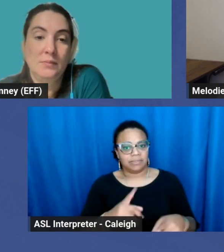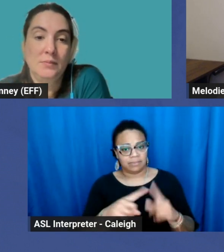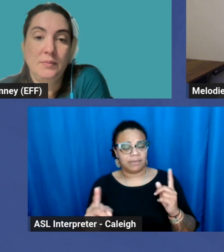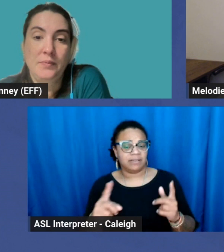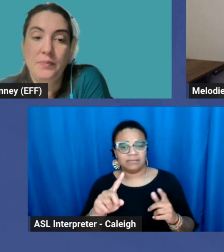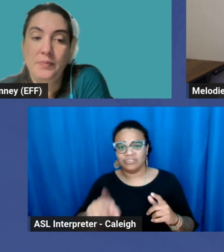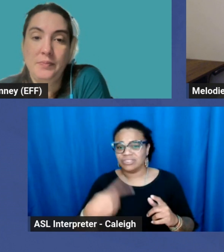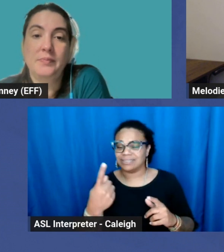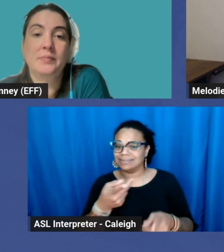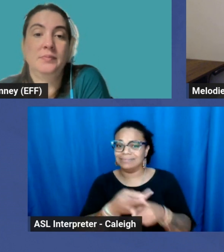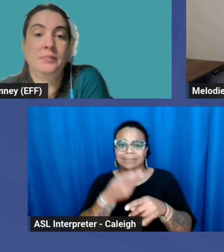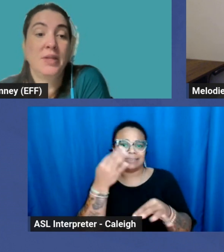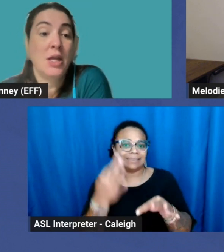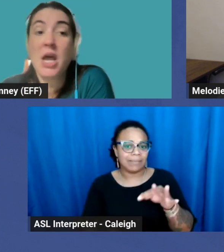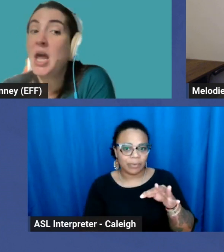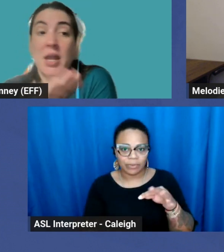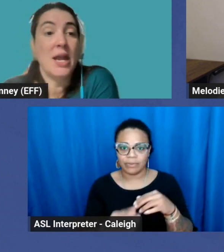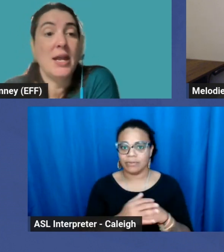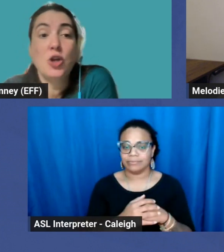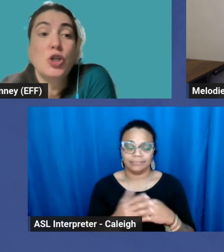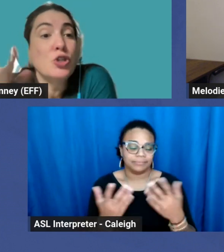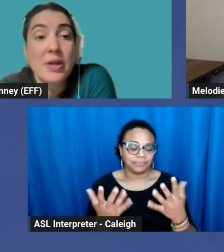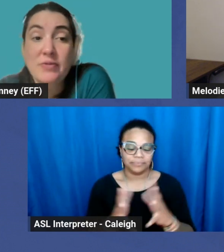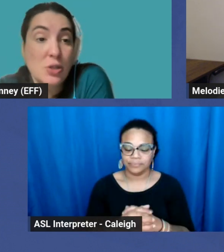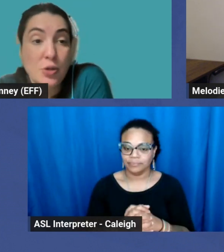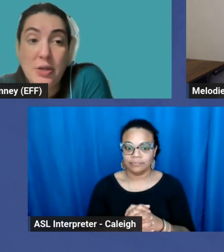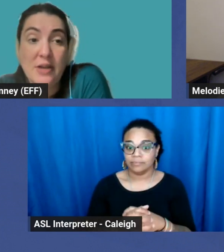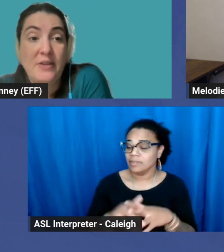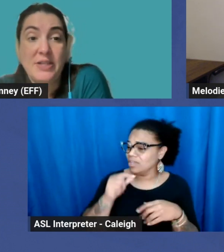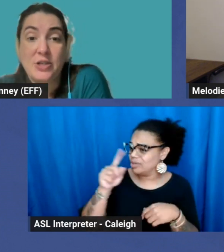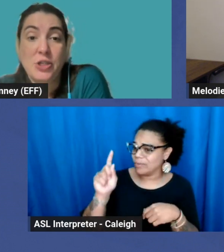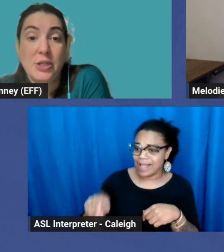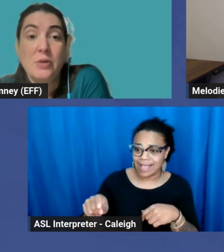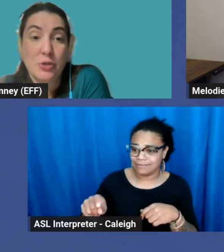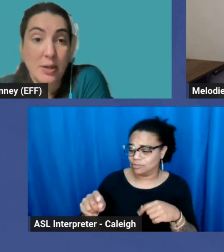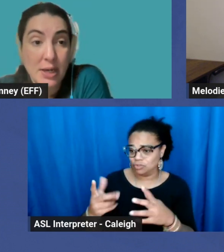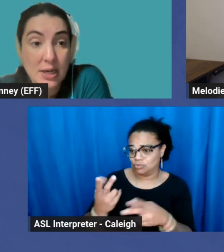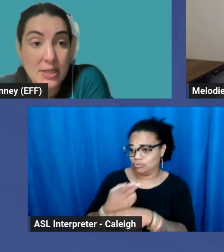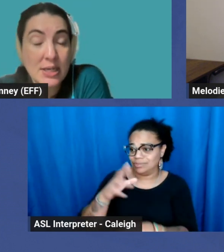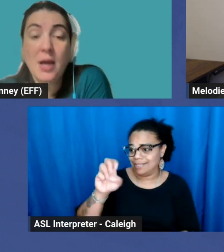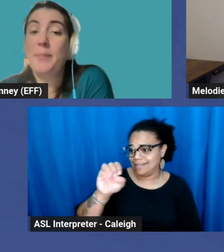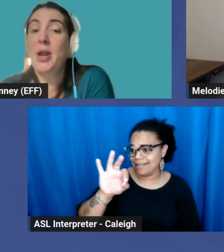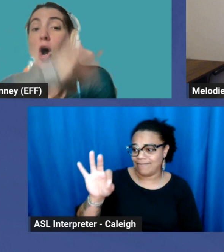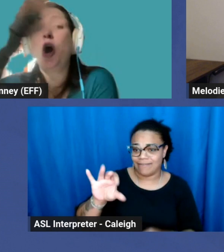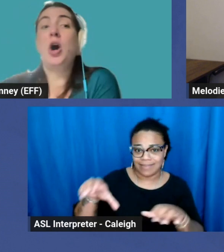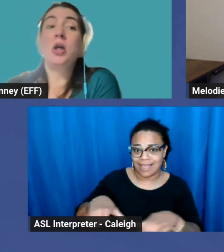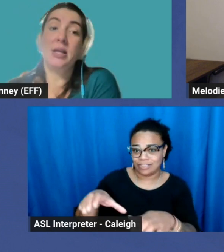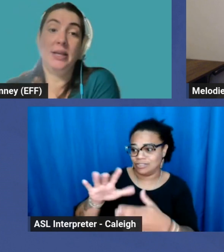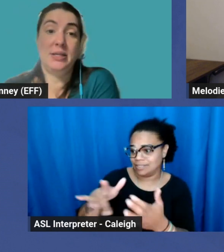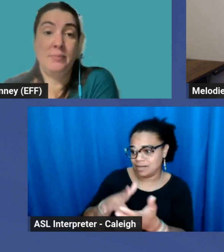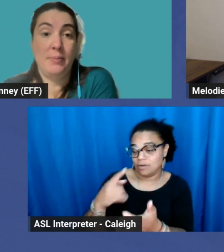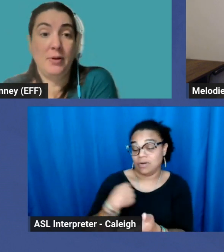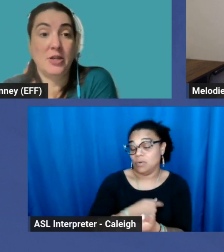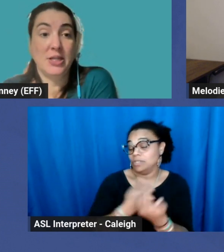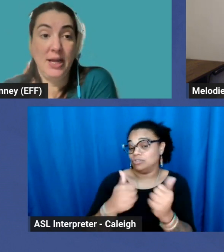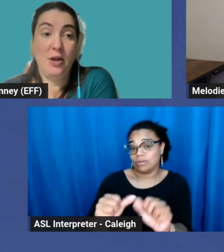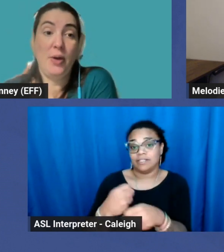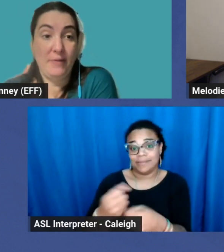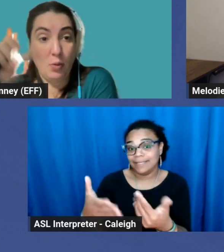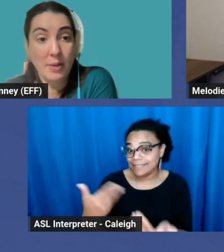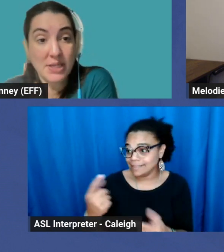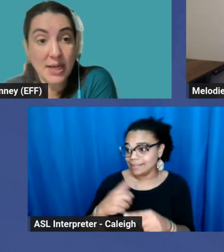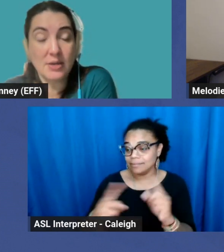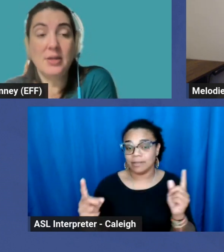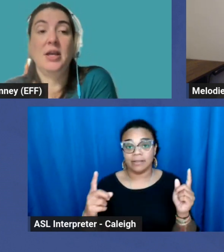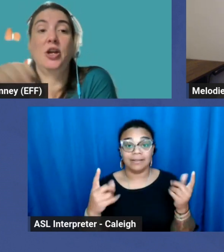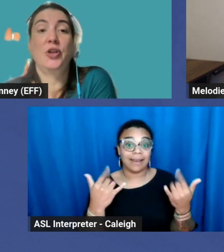simple and, whatever. You don't have to do it through EFF's Action Center. We try to make it easy, but all elected members now have